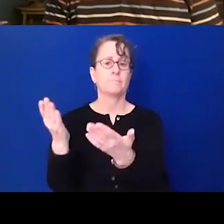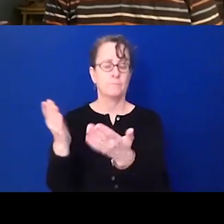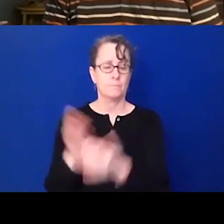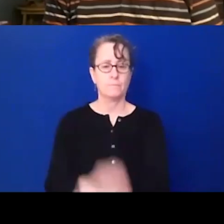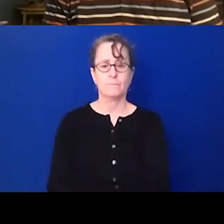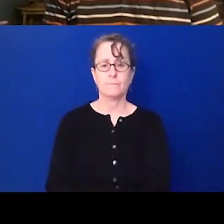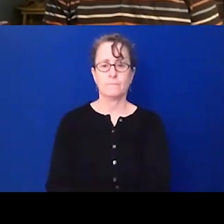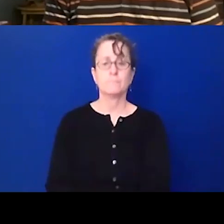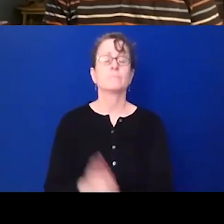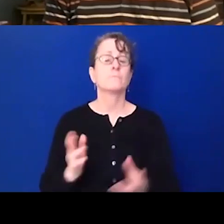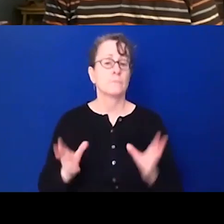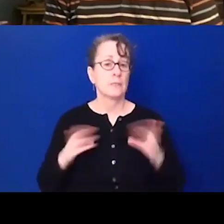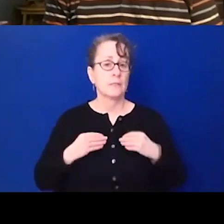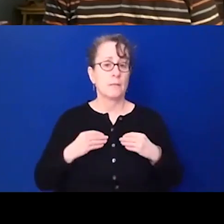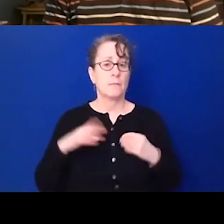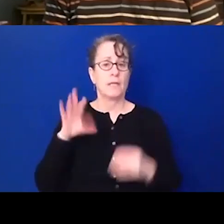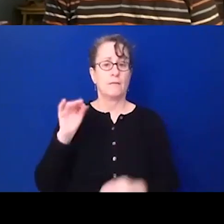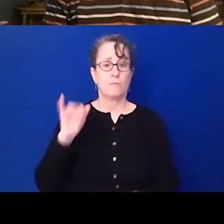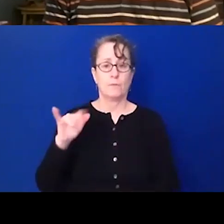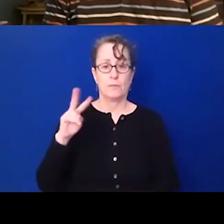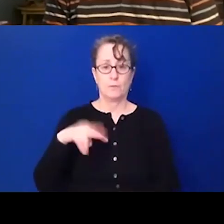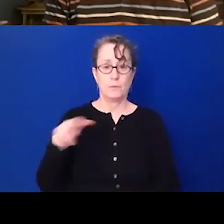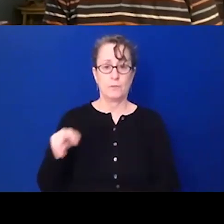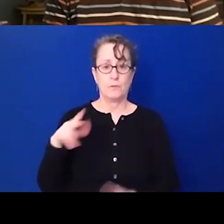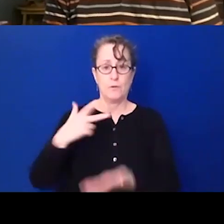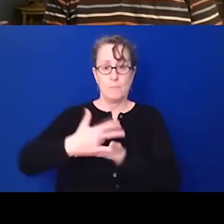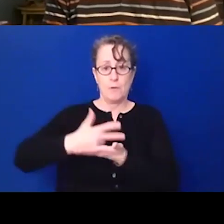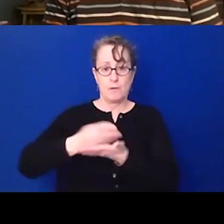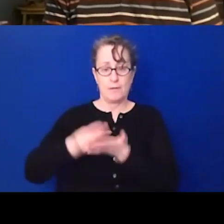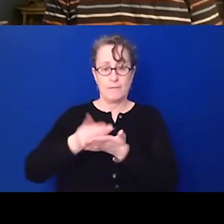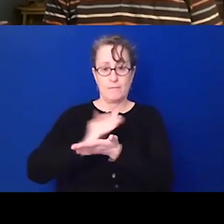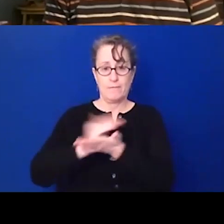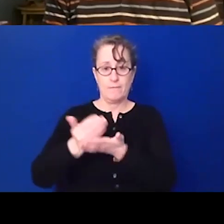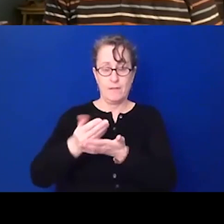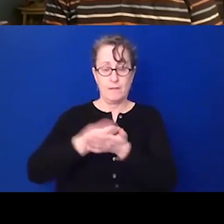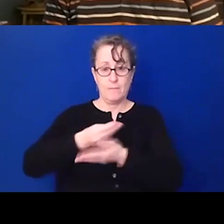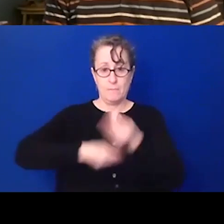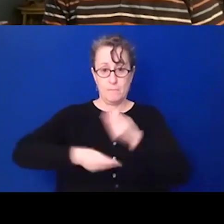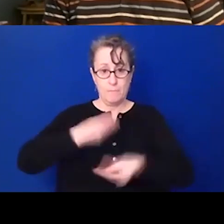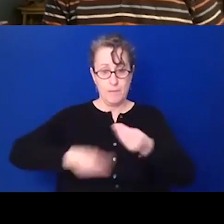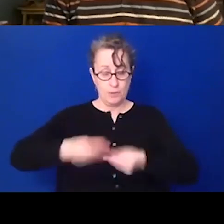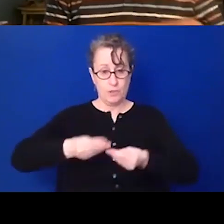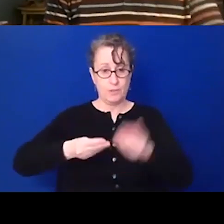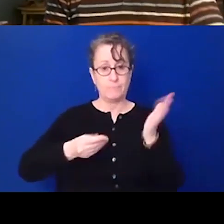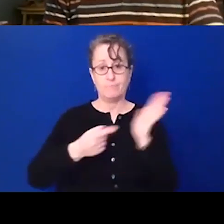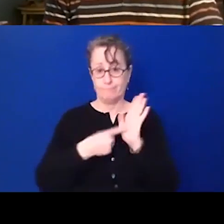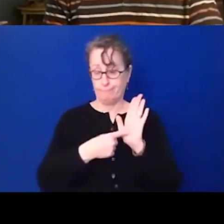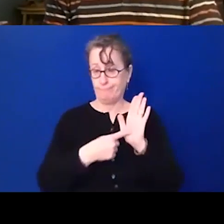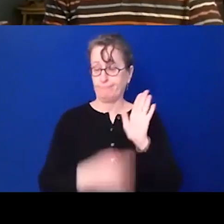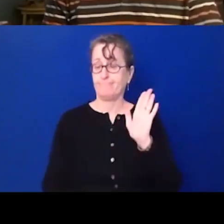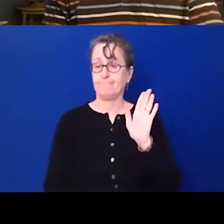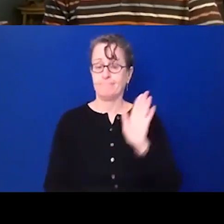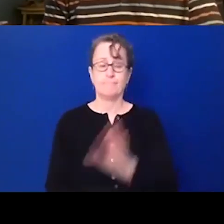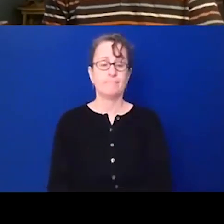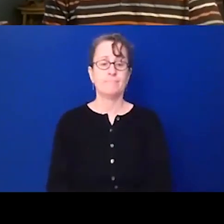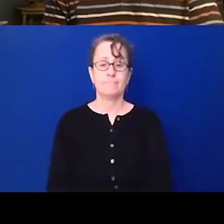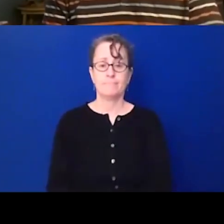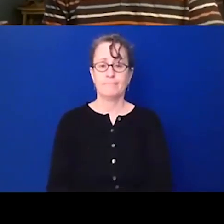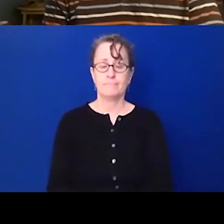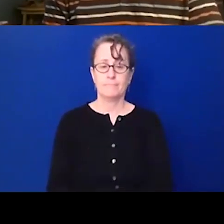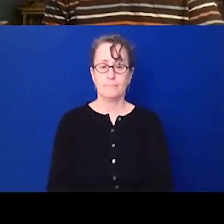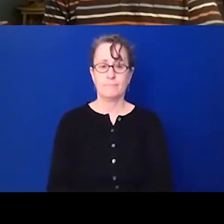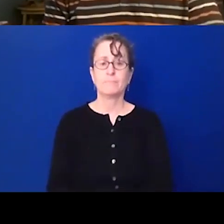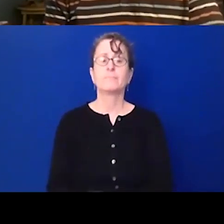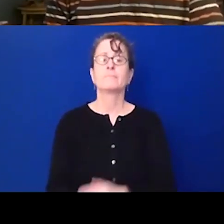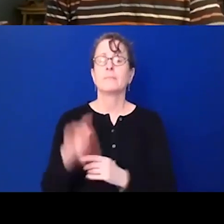To adopt the FY22 parking fund budget as just presented. Great. Tim has